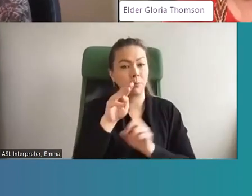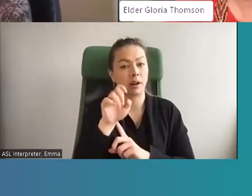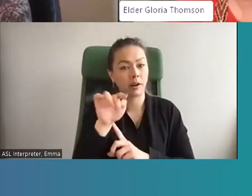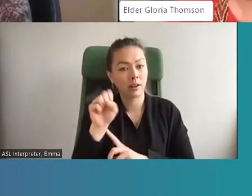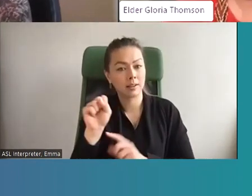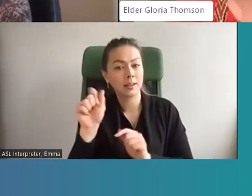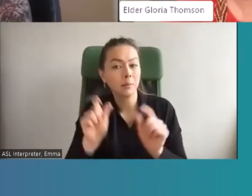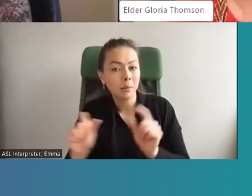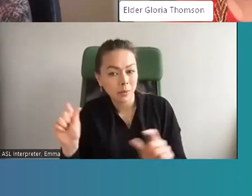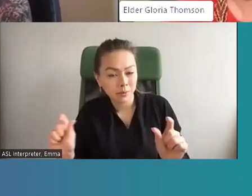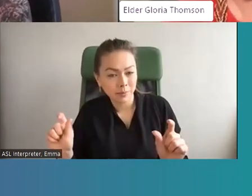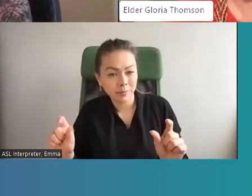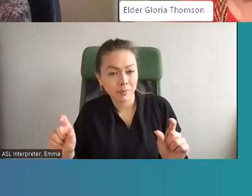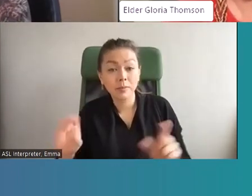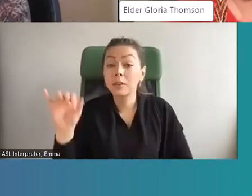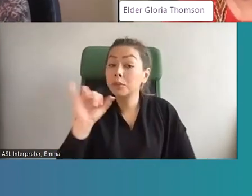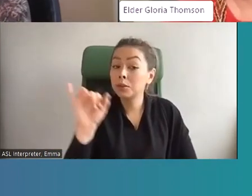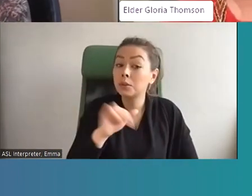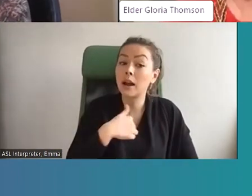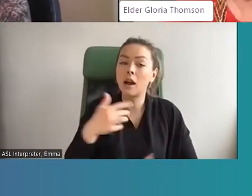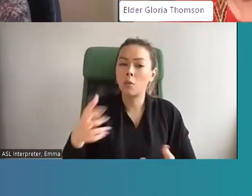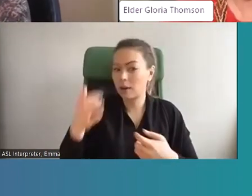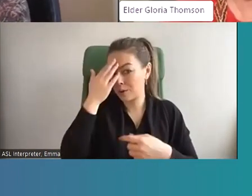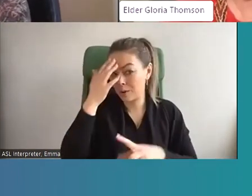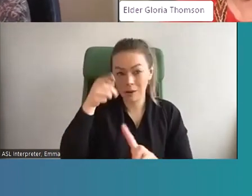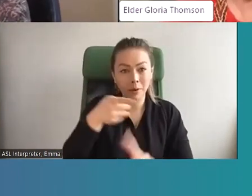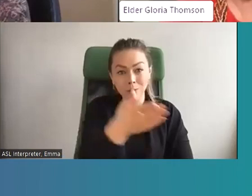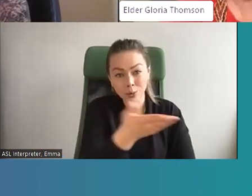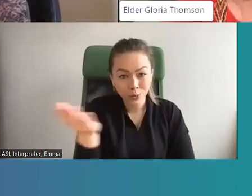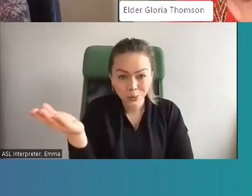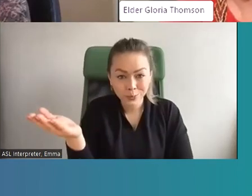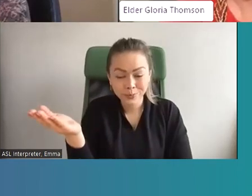and I want to know about you. So